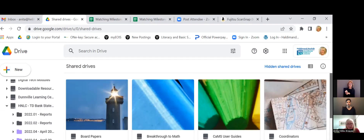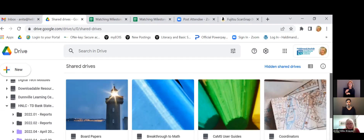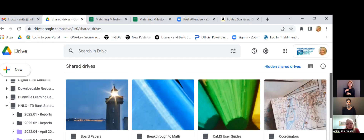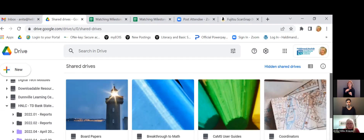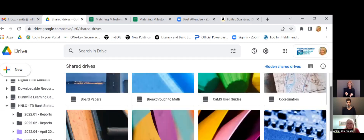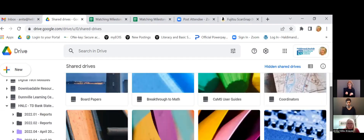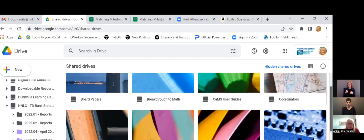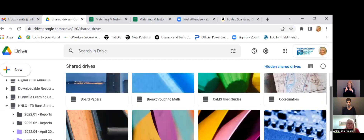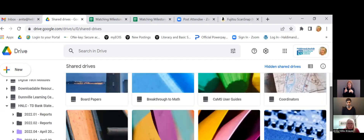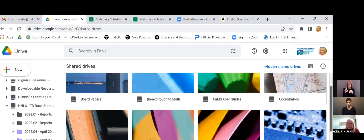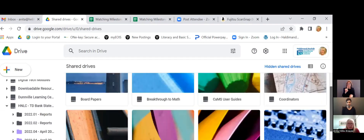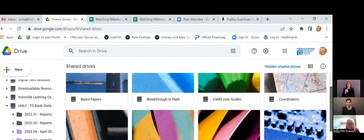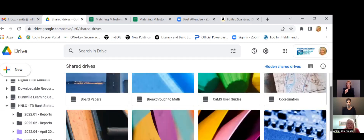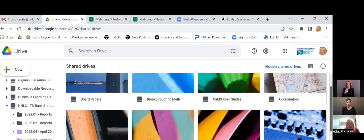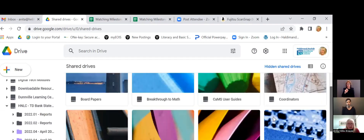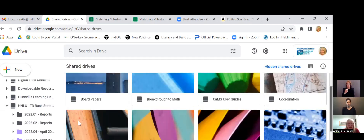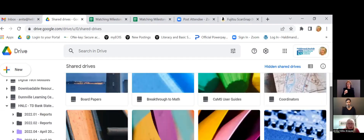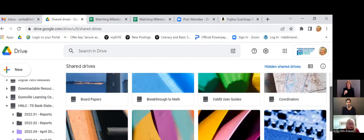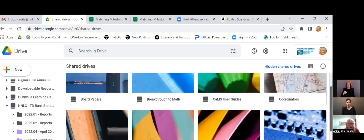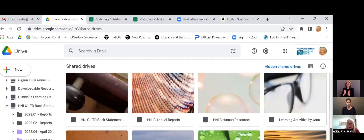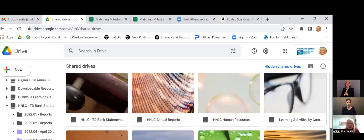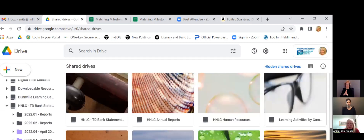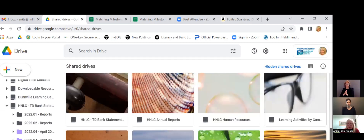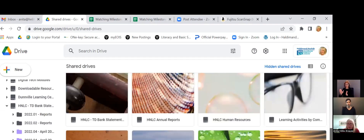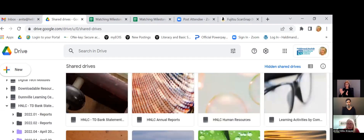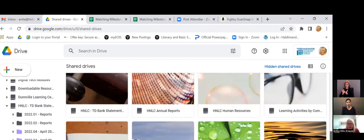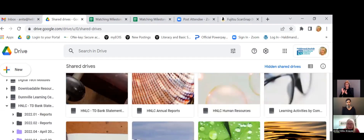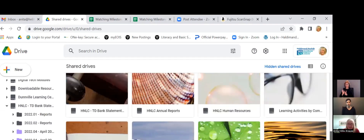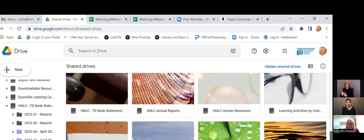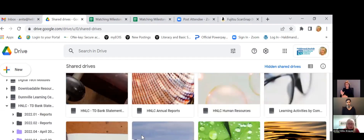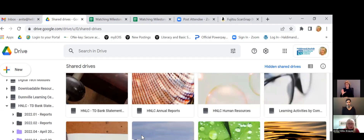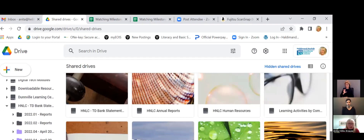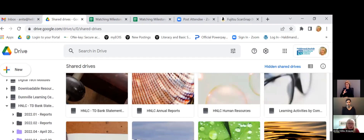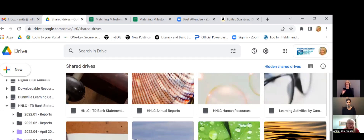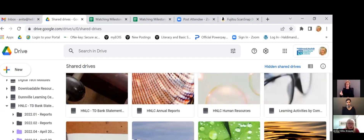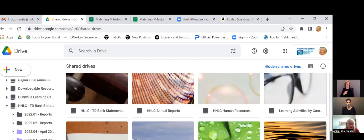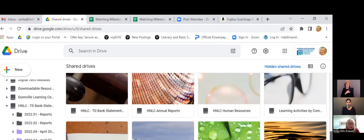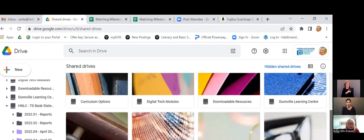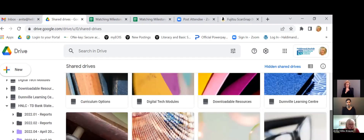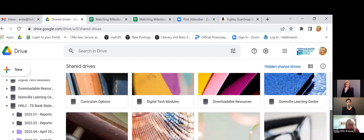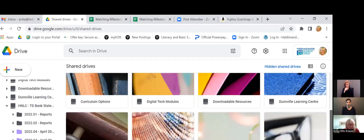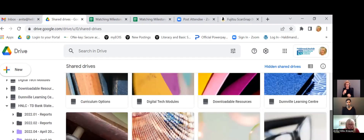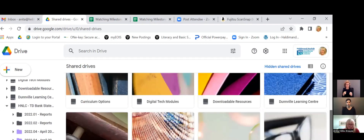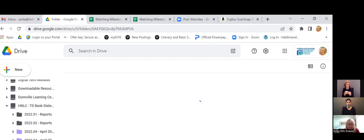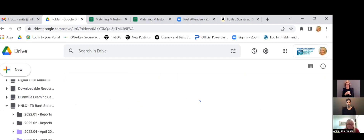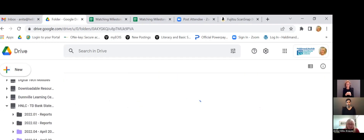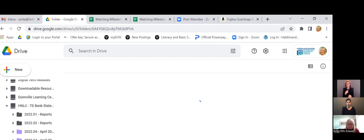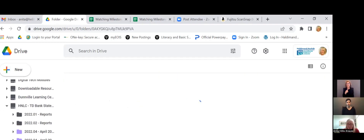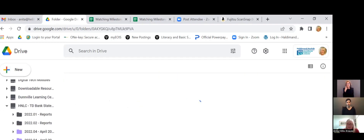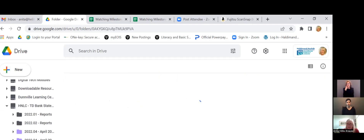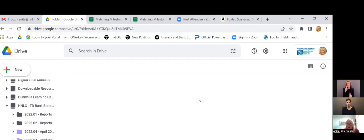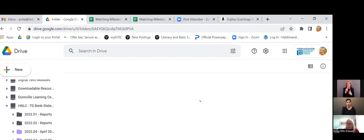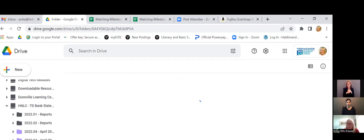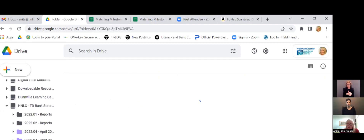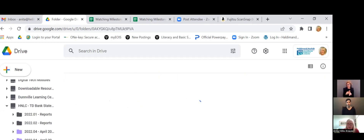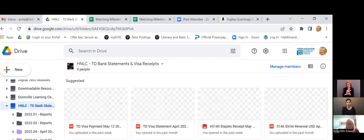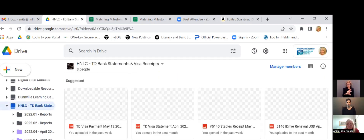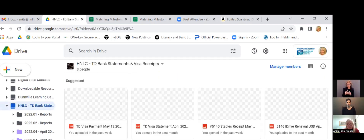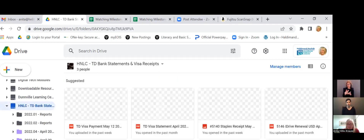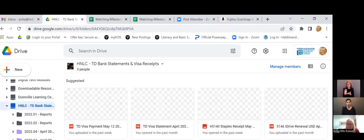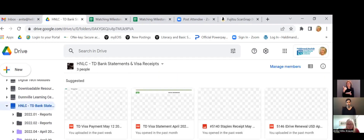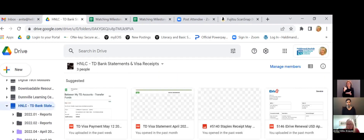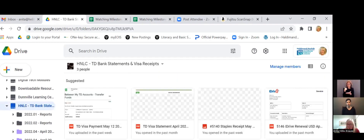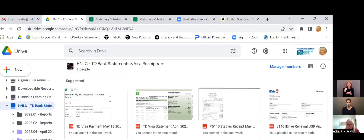drive? Would you be amenable to that? And they thought that was a great idea. So we just started this a few weeks ago and we're